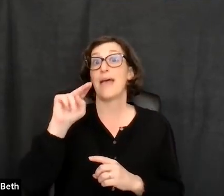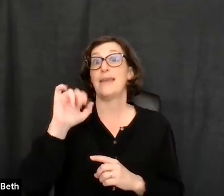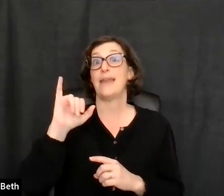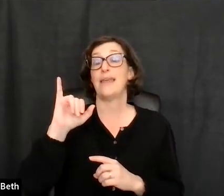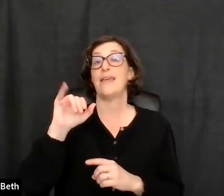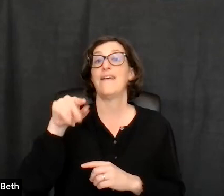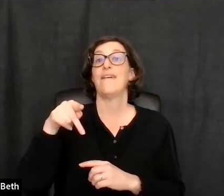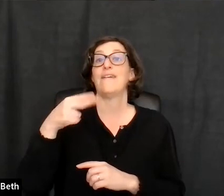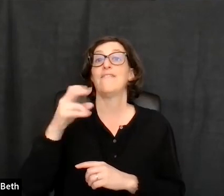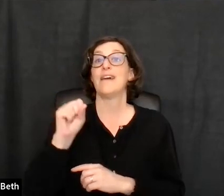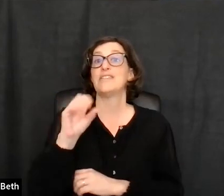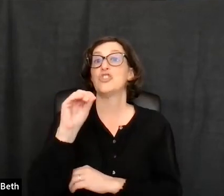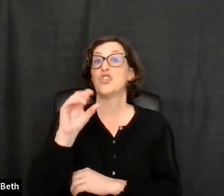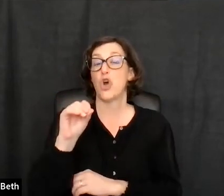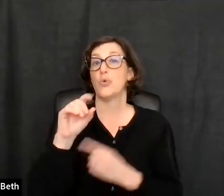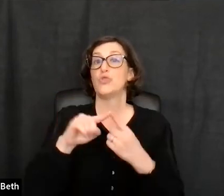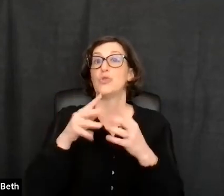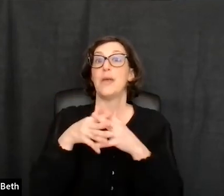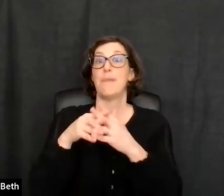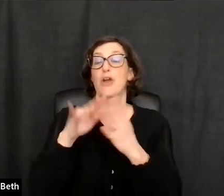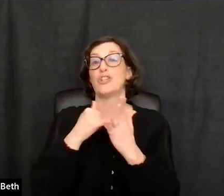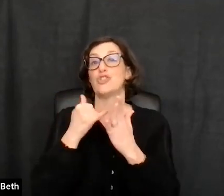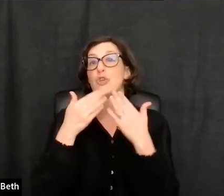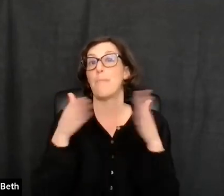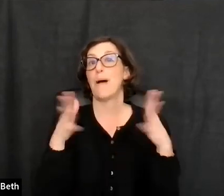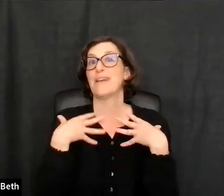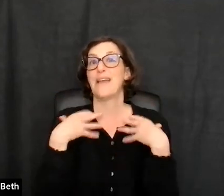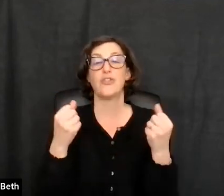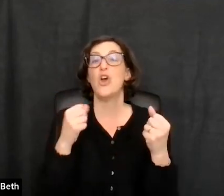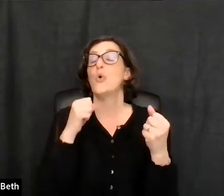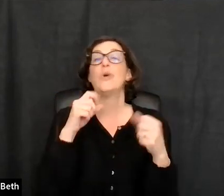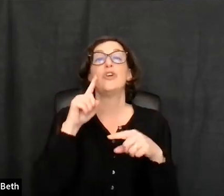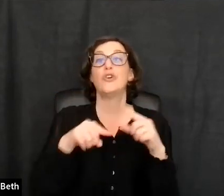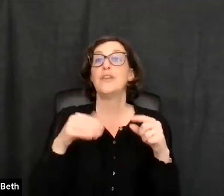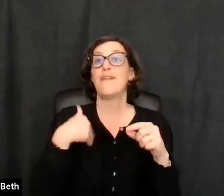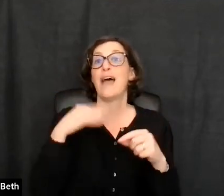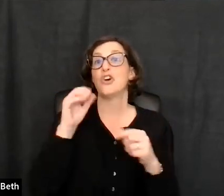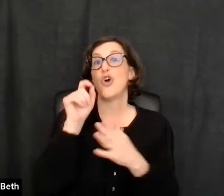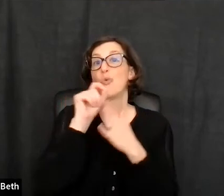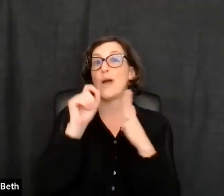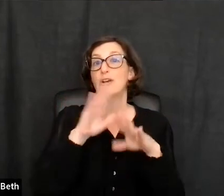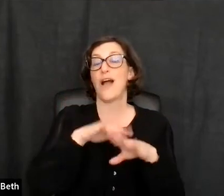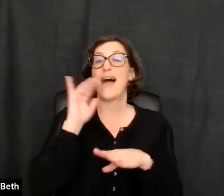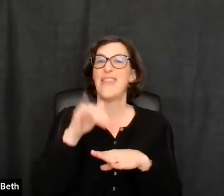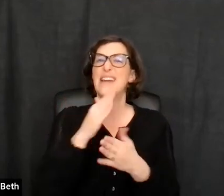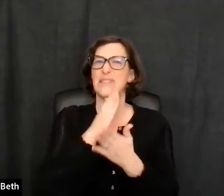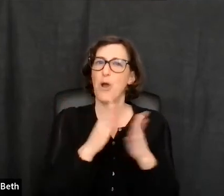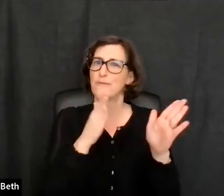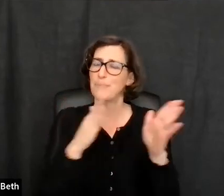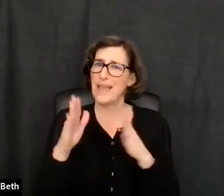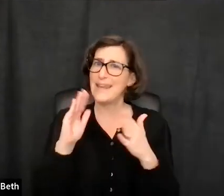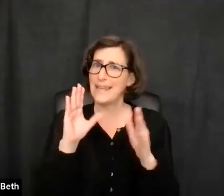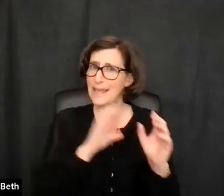of Public Health, we couldn't have had one of our co-authors, Abby Coulter, on it as part of a planning committee for